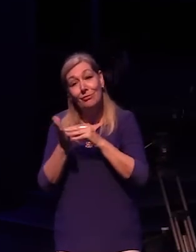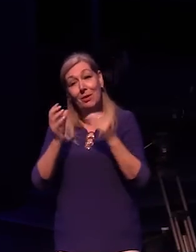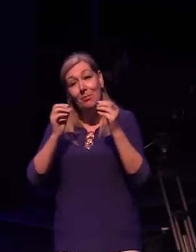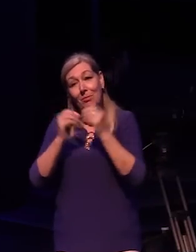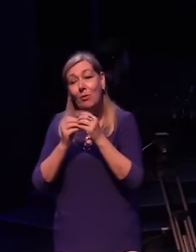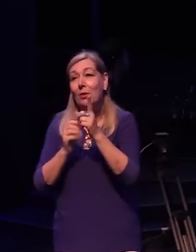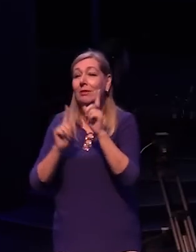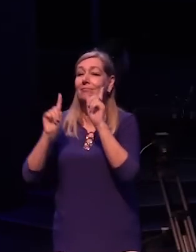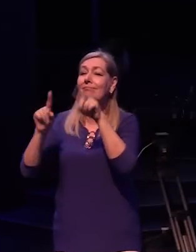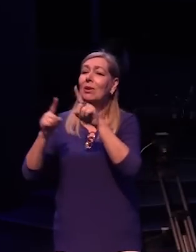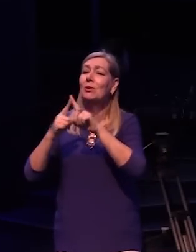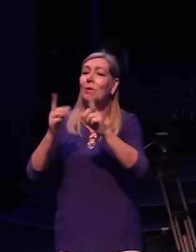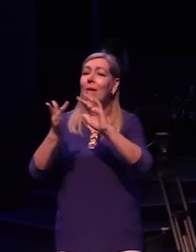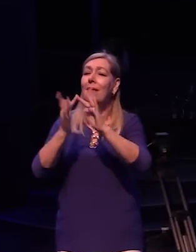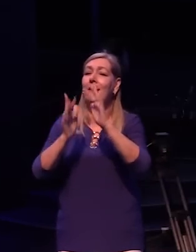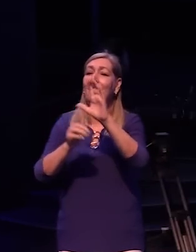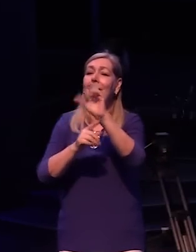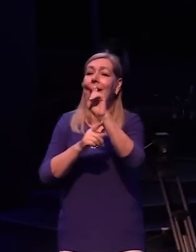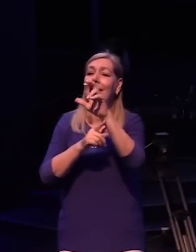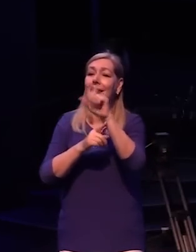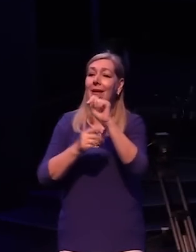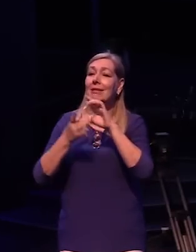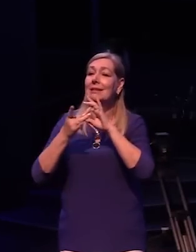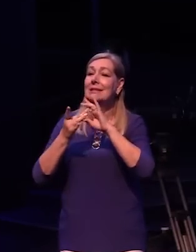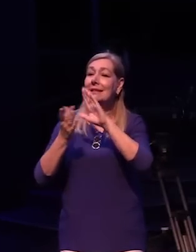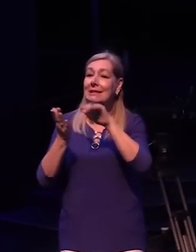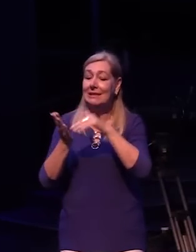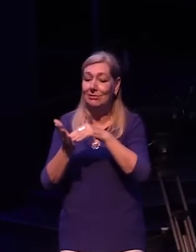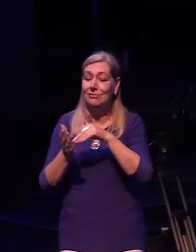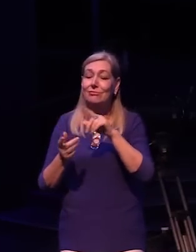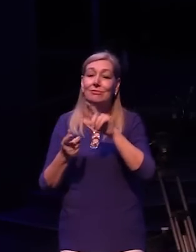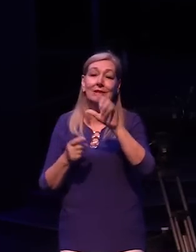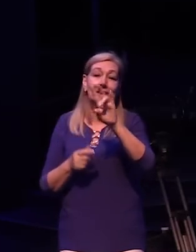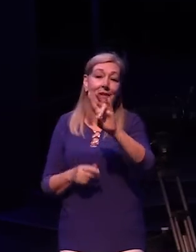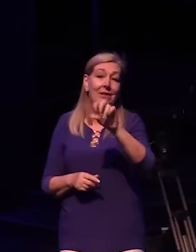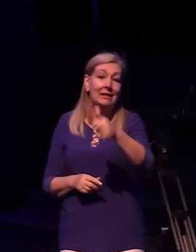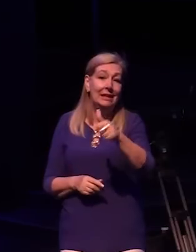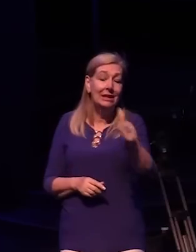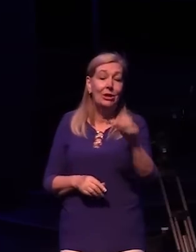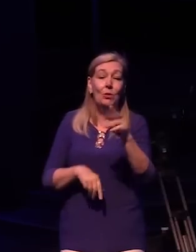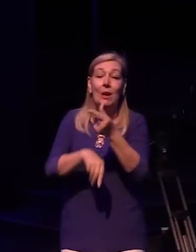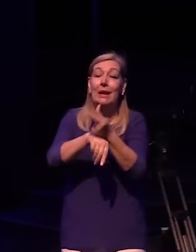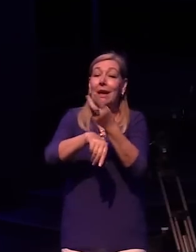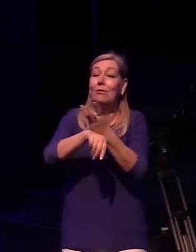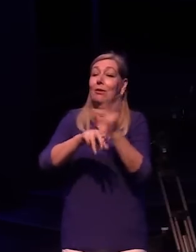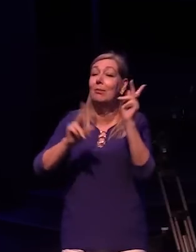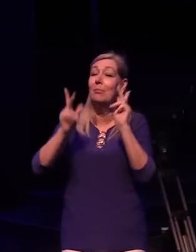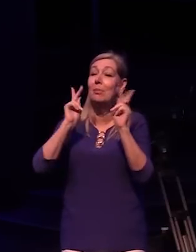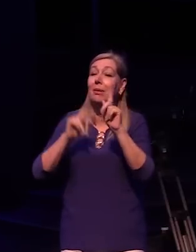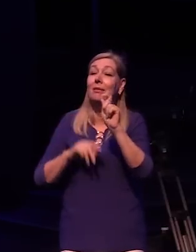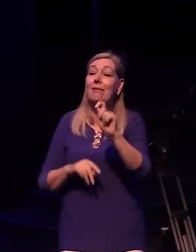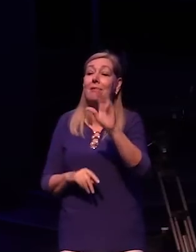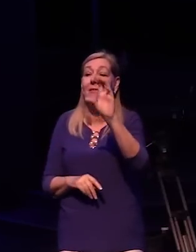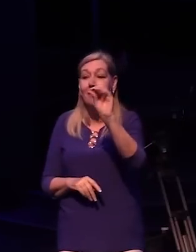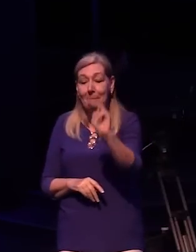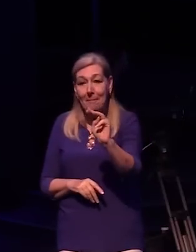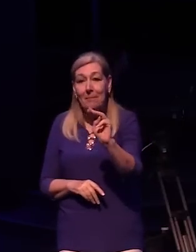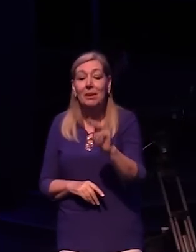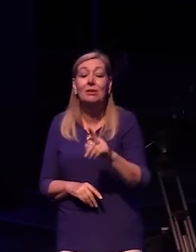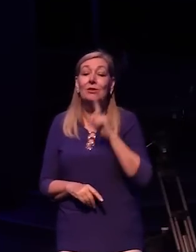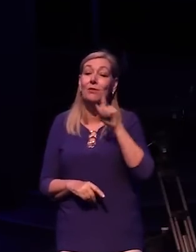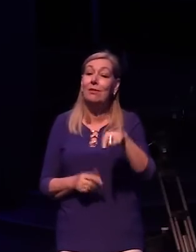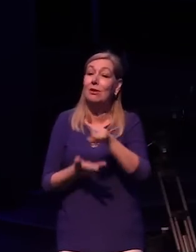Connect Central. Text Connect to 71010 or visit gatewaypeople.com. To stay connected with the Gateway family throughout the